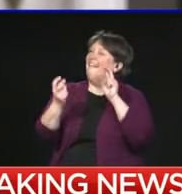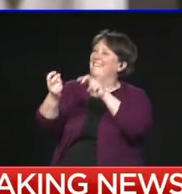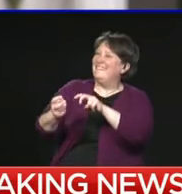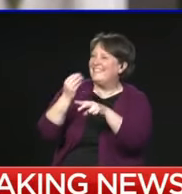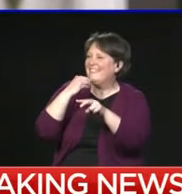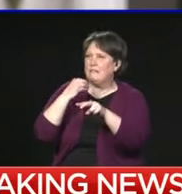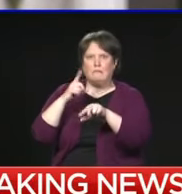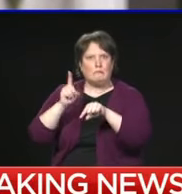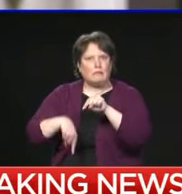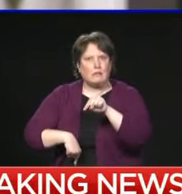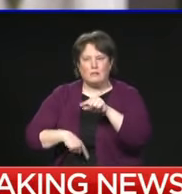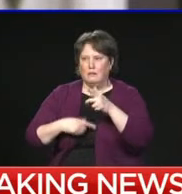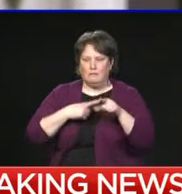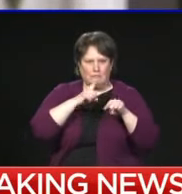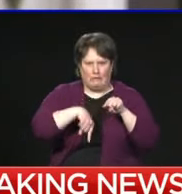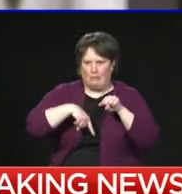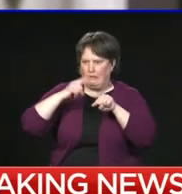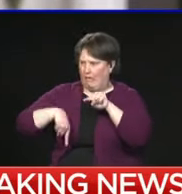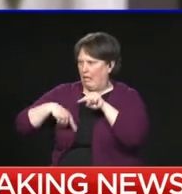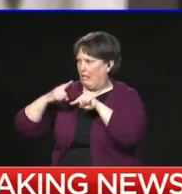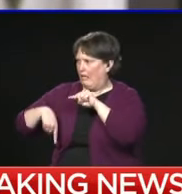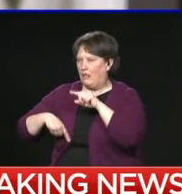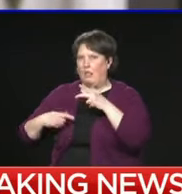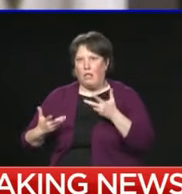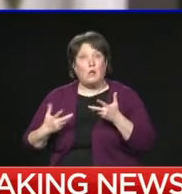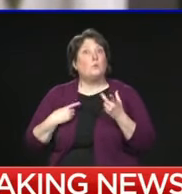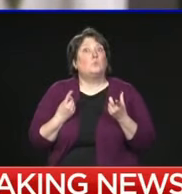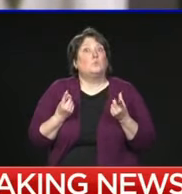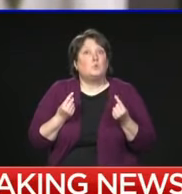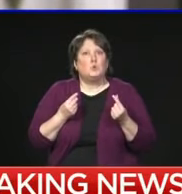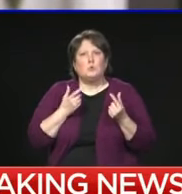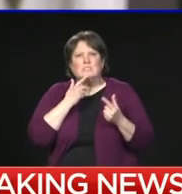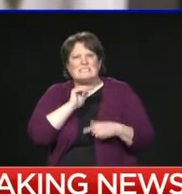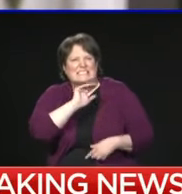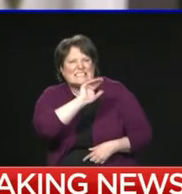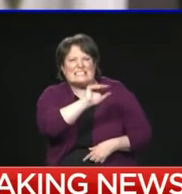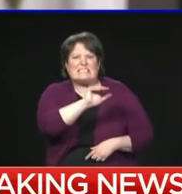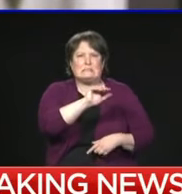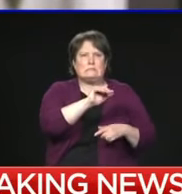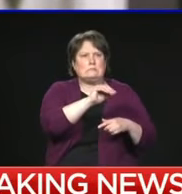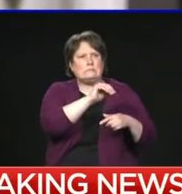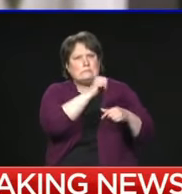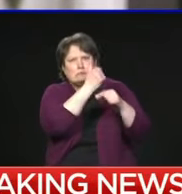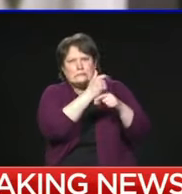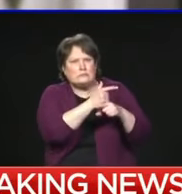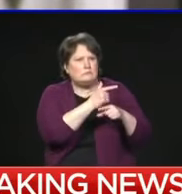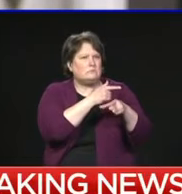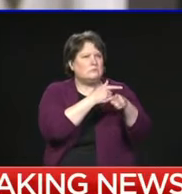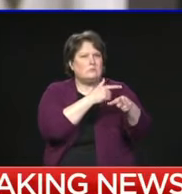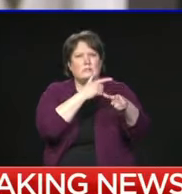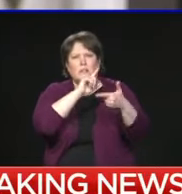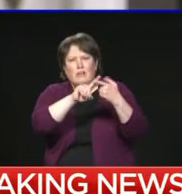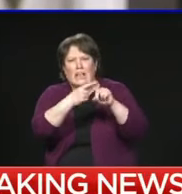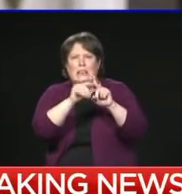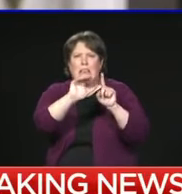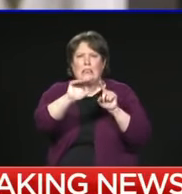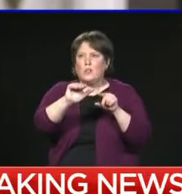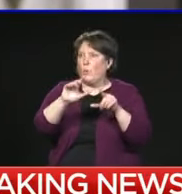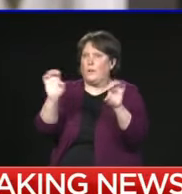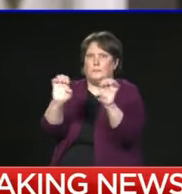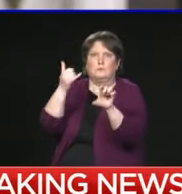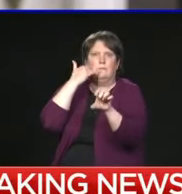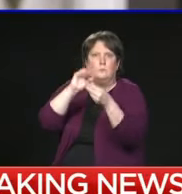If you need help, reach out to your neighbor, to a sibling, to a friend, to a hotline. But do it